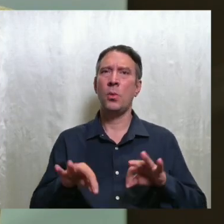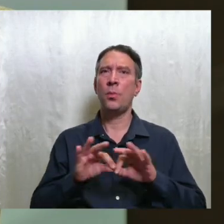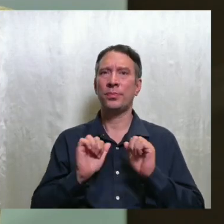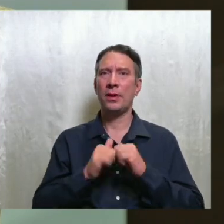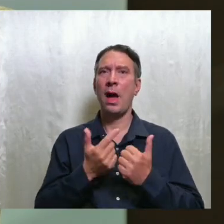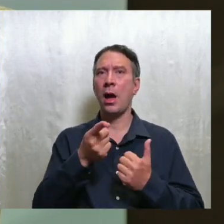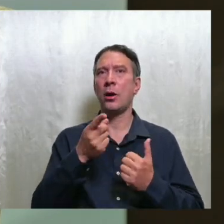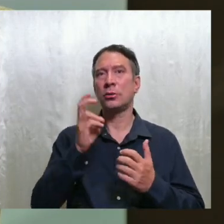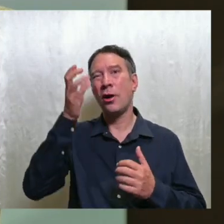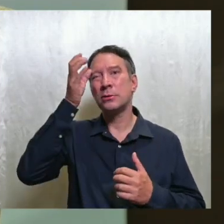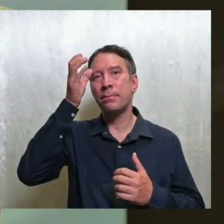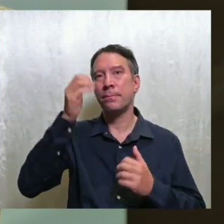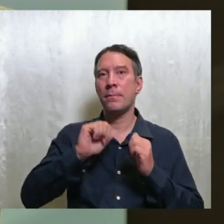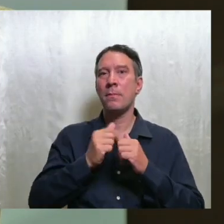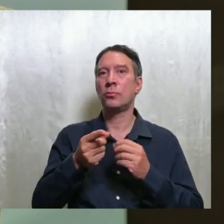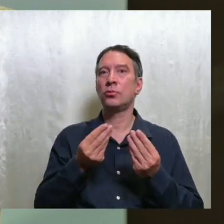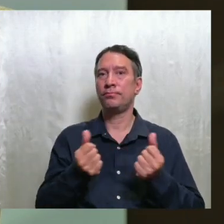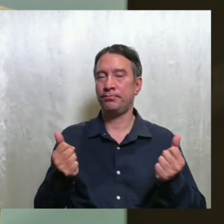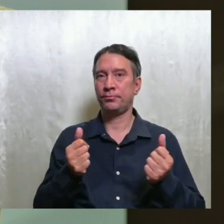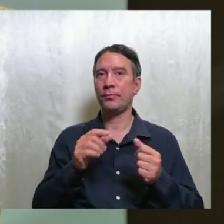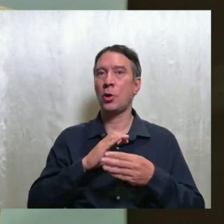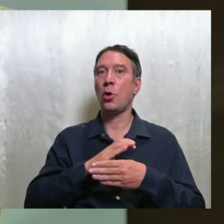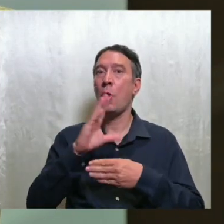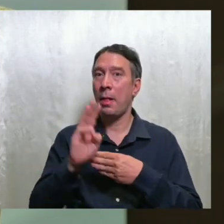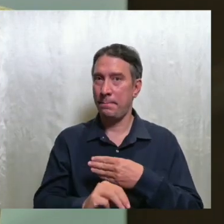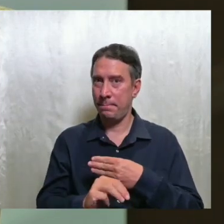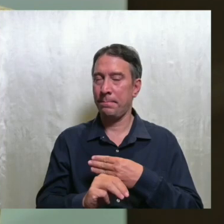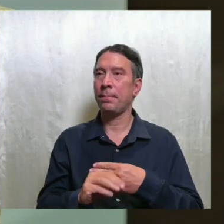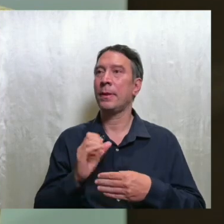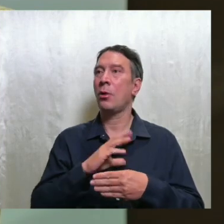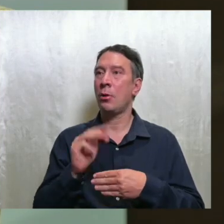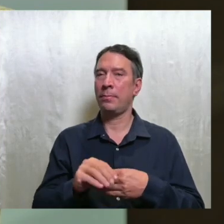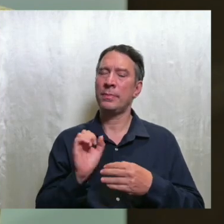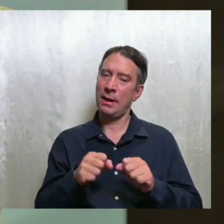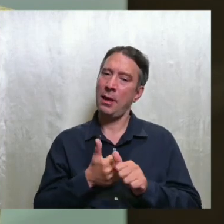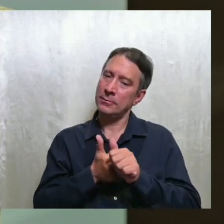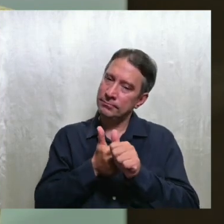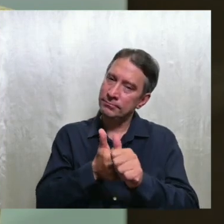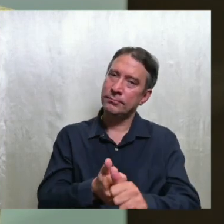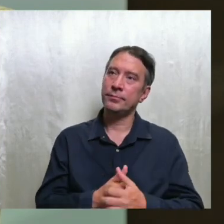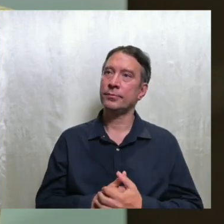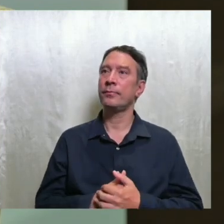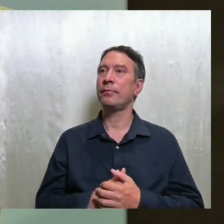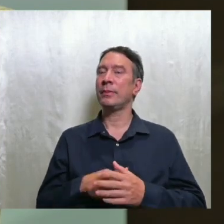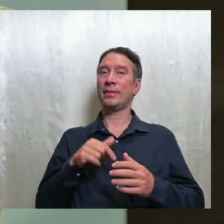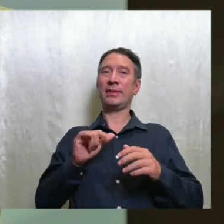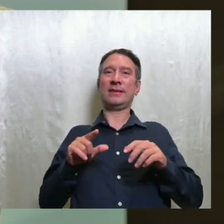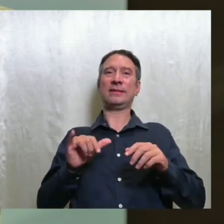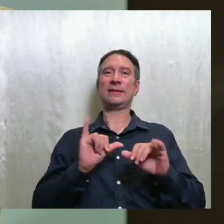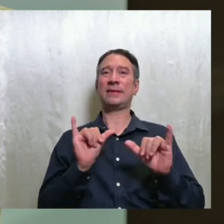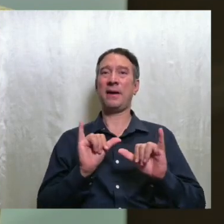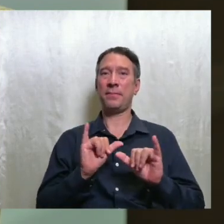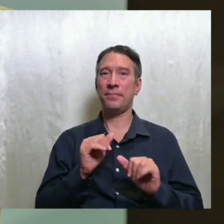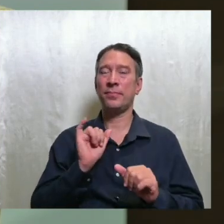that. So, for example, in our setting, we do work a lot with the nonprofit organizations